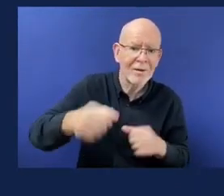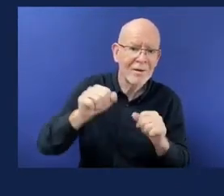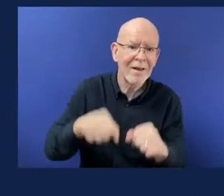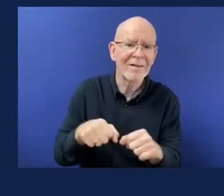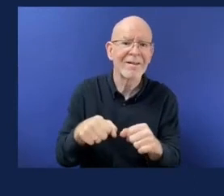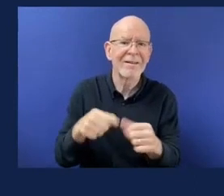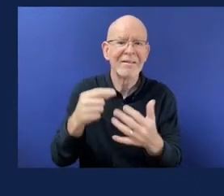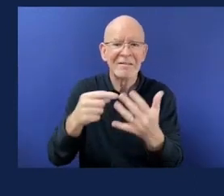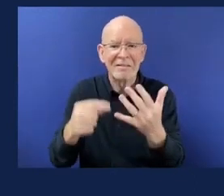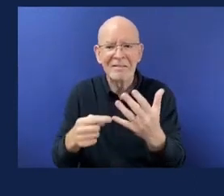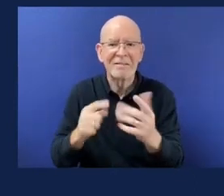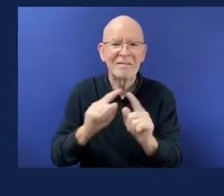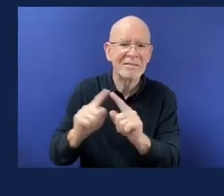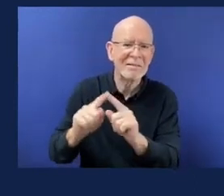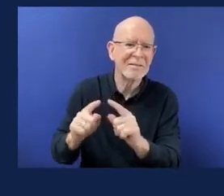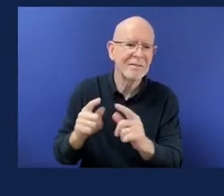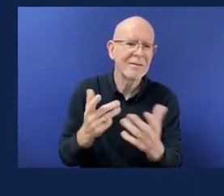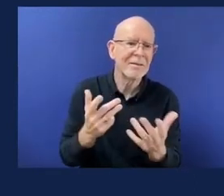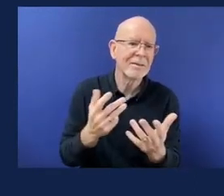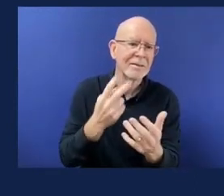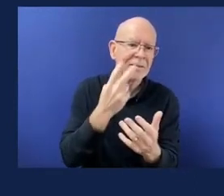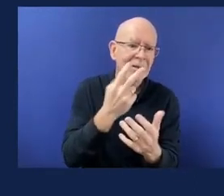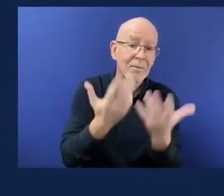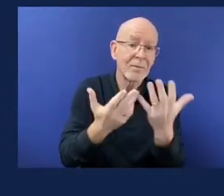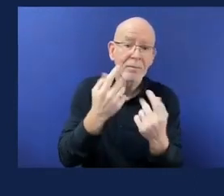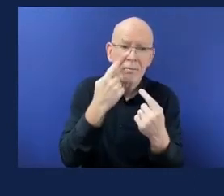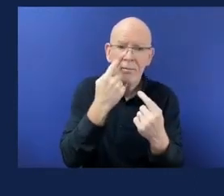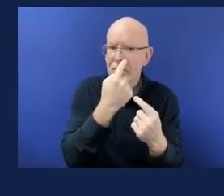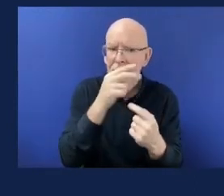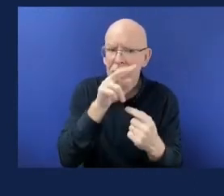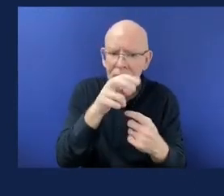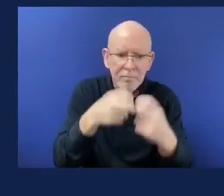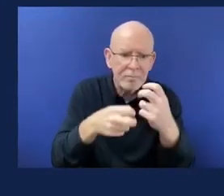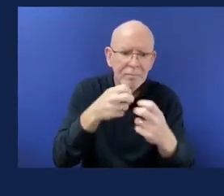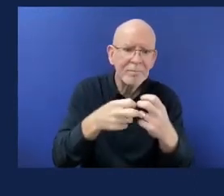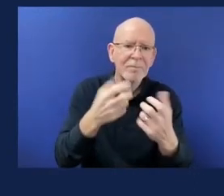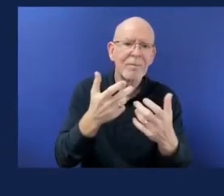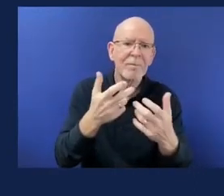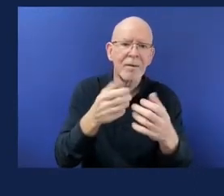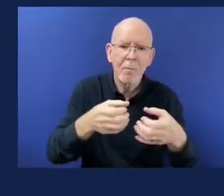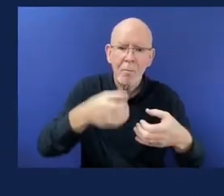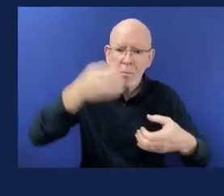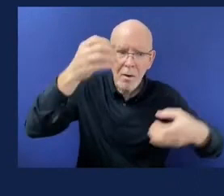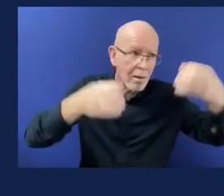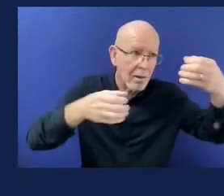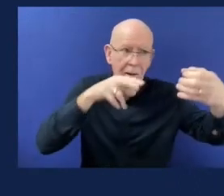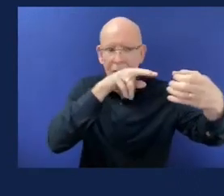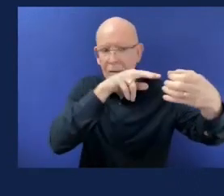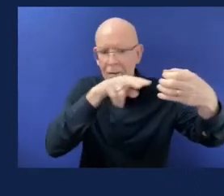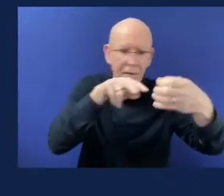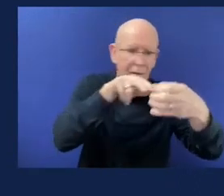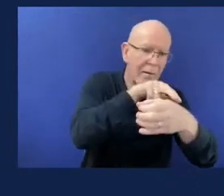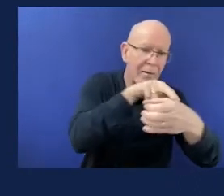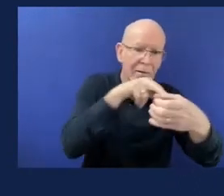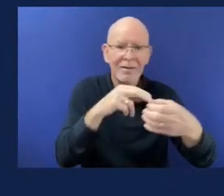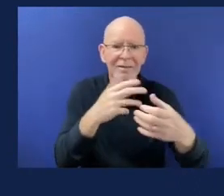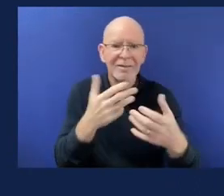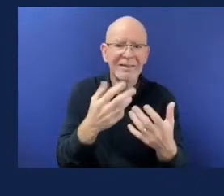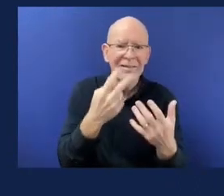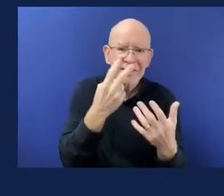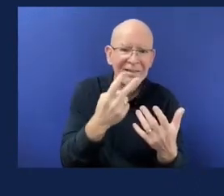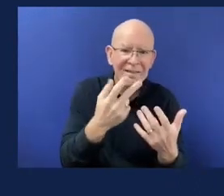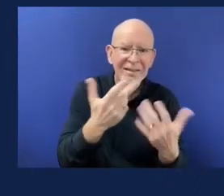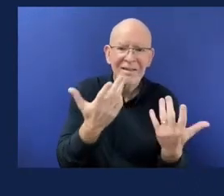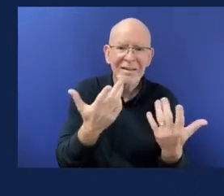if people have travel supported from home to door, the last mile getting into the stadium was often